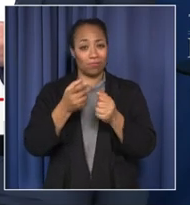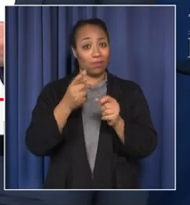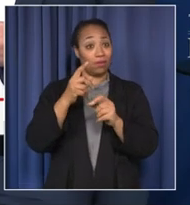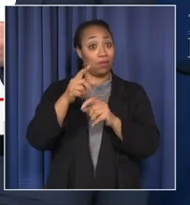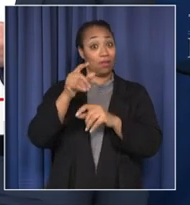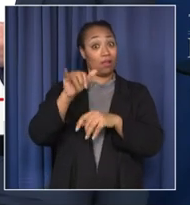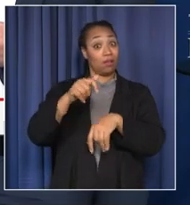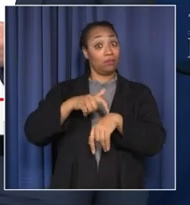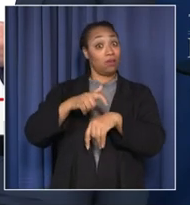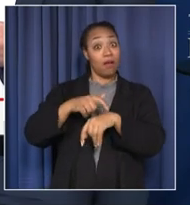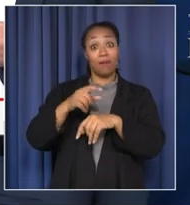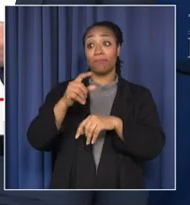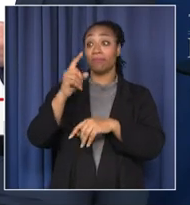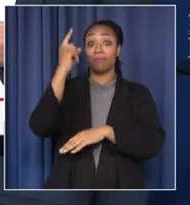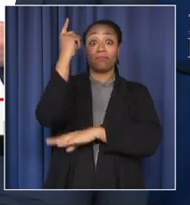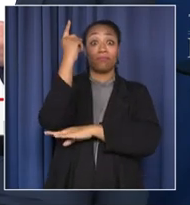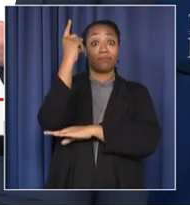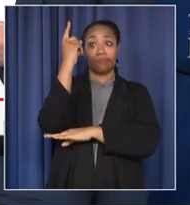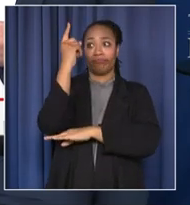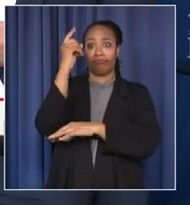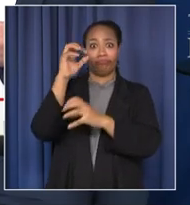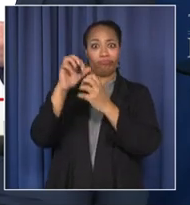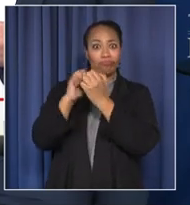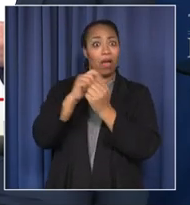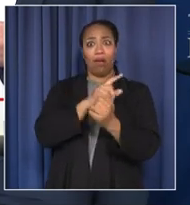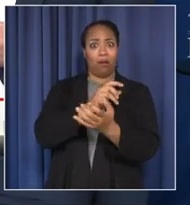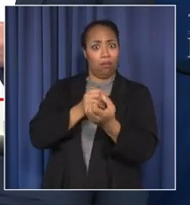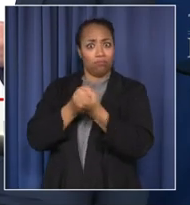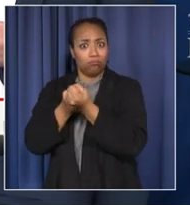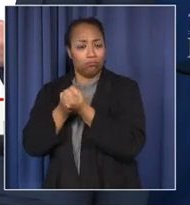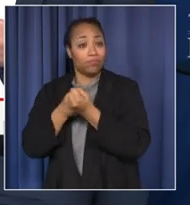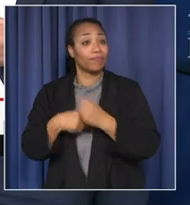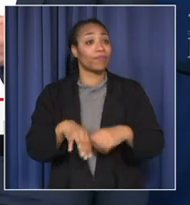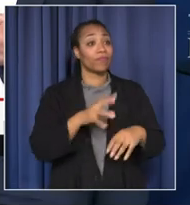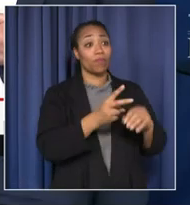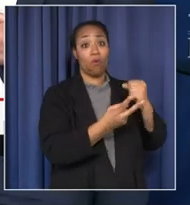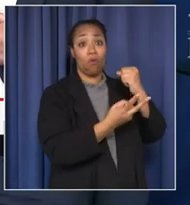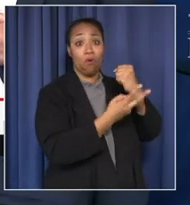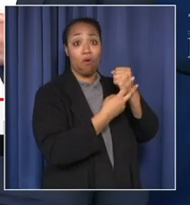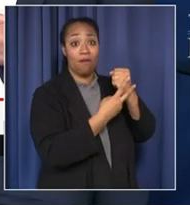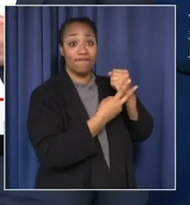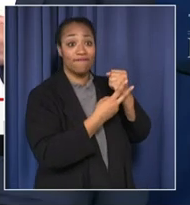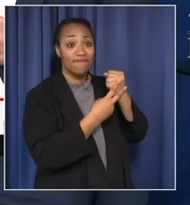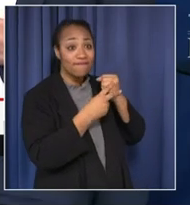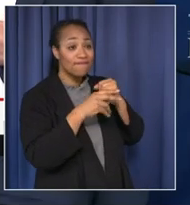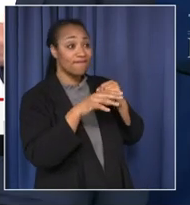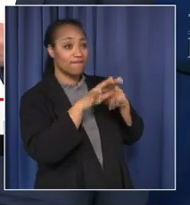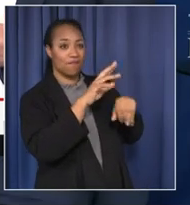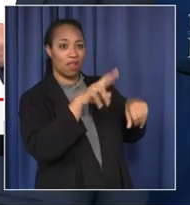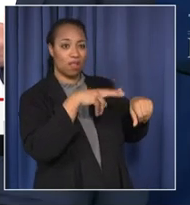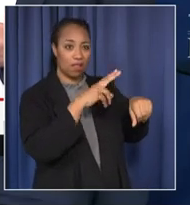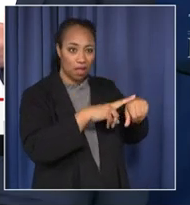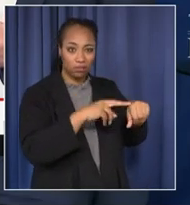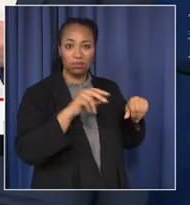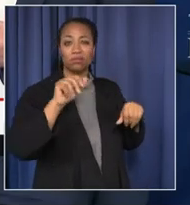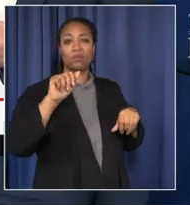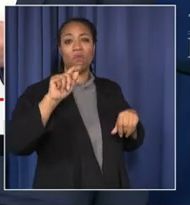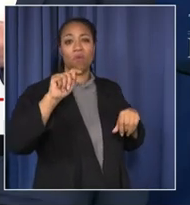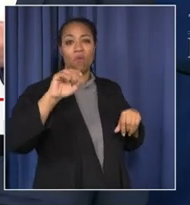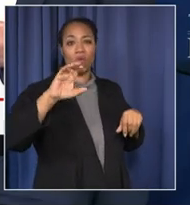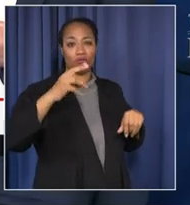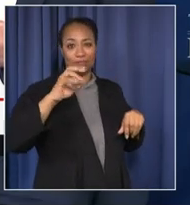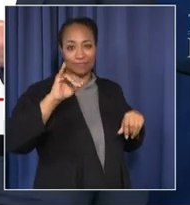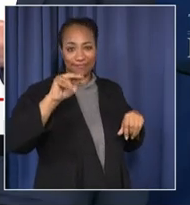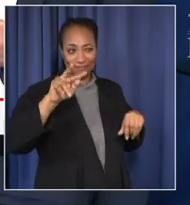important archival pieces at the National Archives. Even I think he even supported bringing